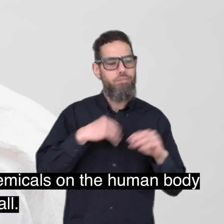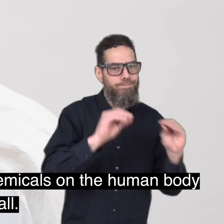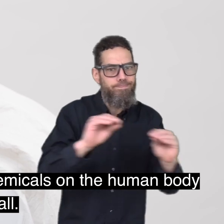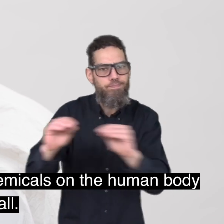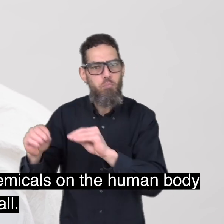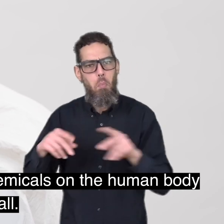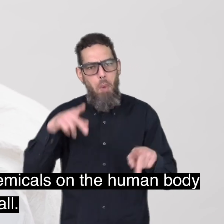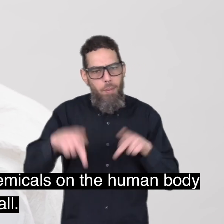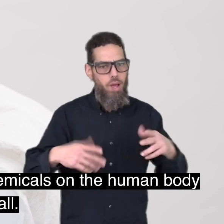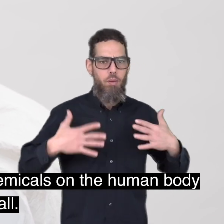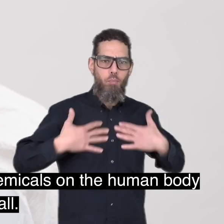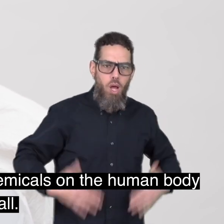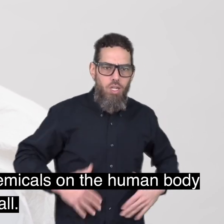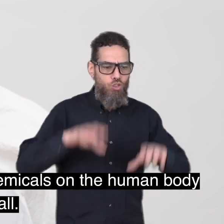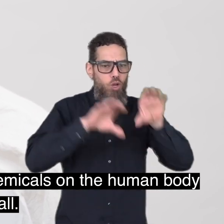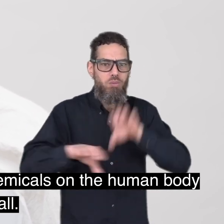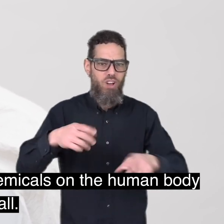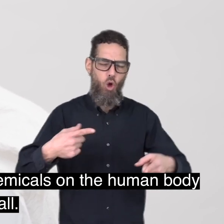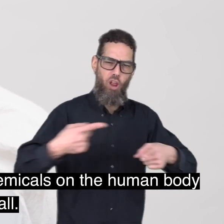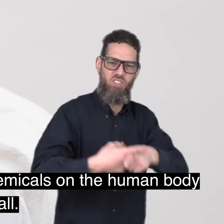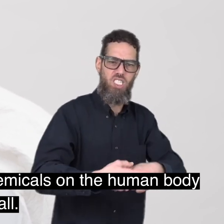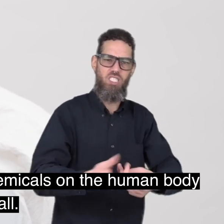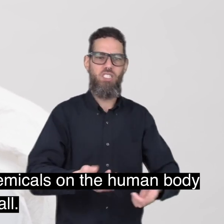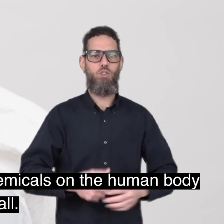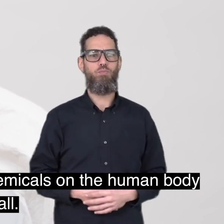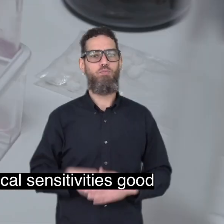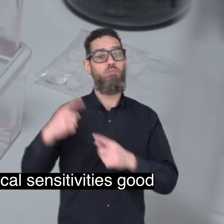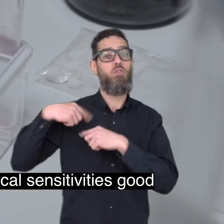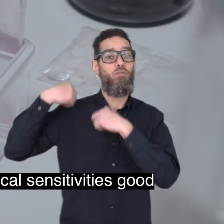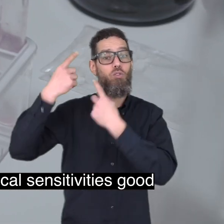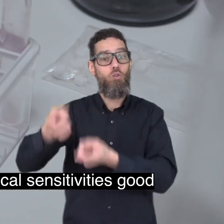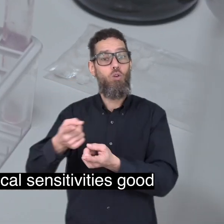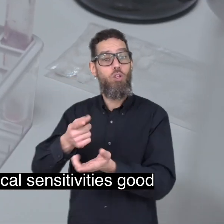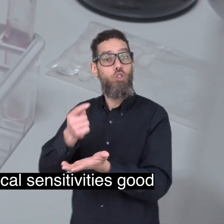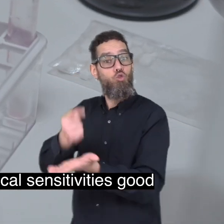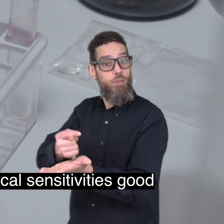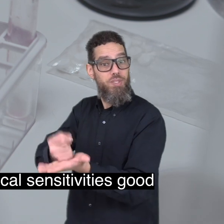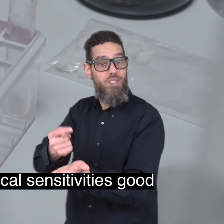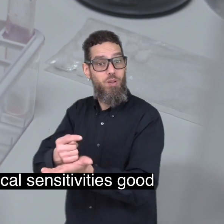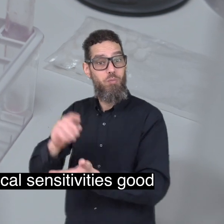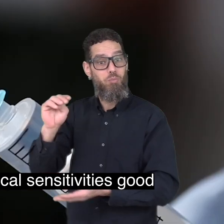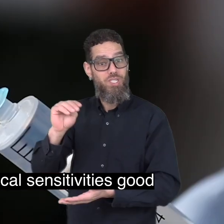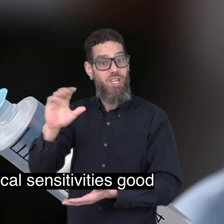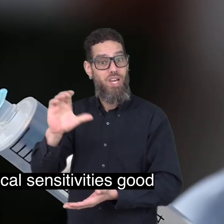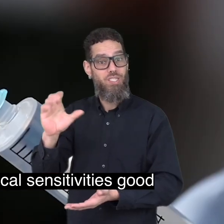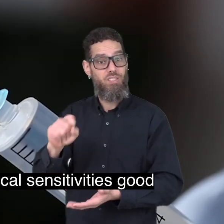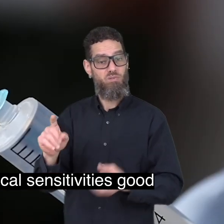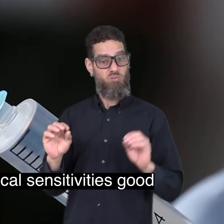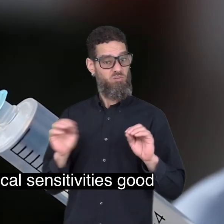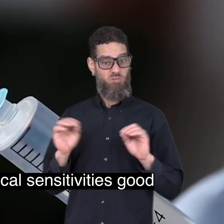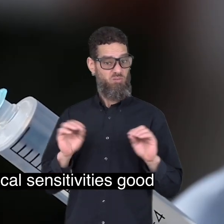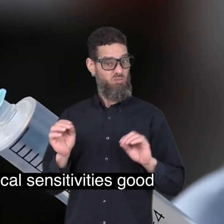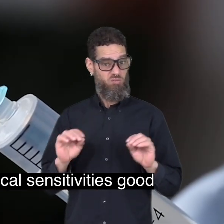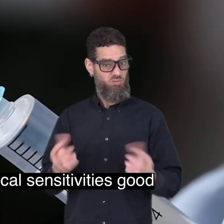chemicals on the human body are vital to ensure the well-being of all. To date, there is no known treatment for multiple